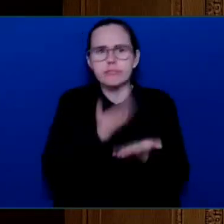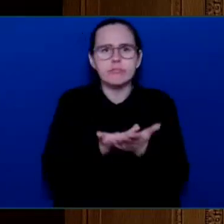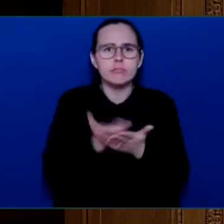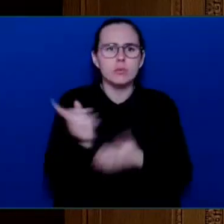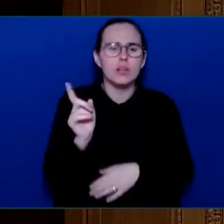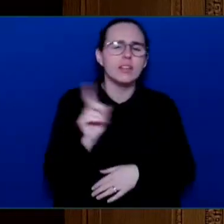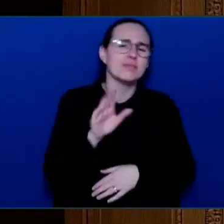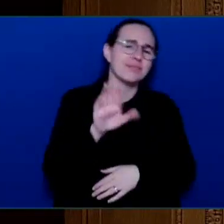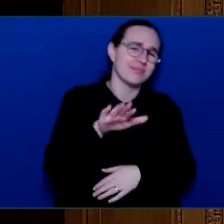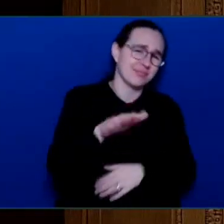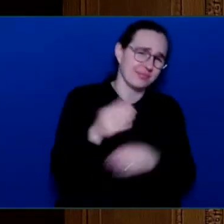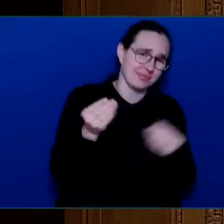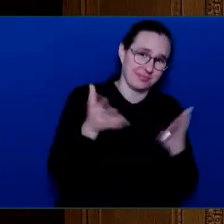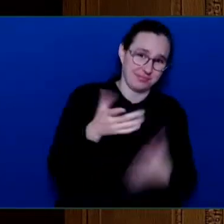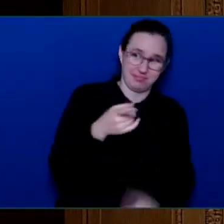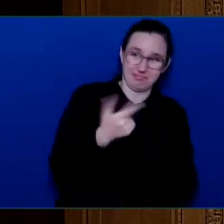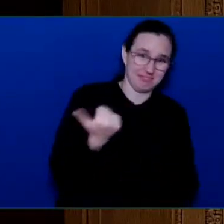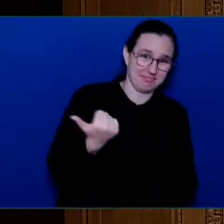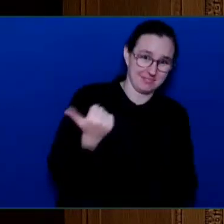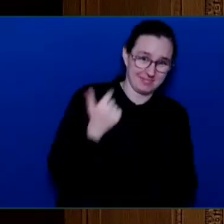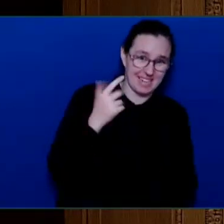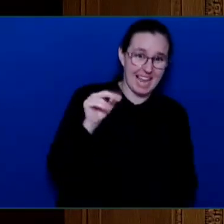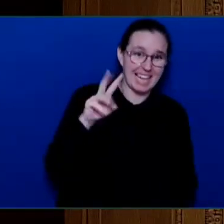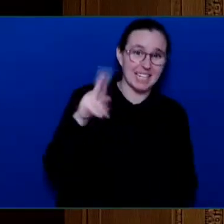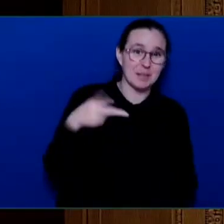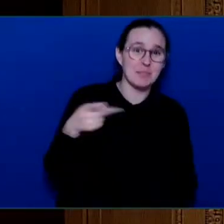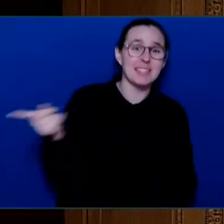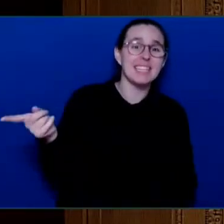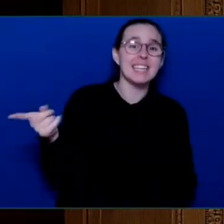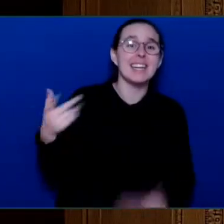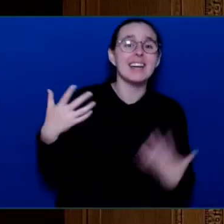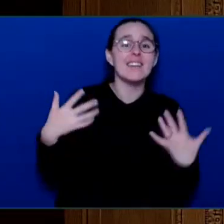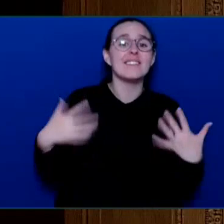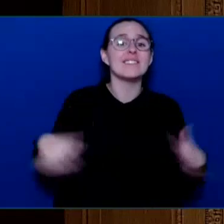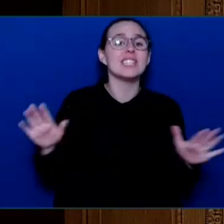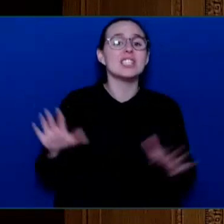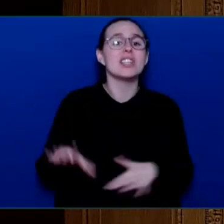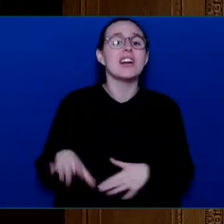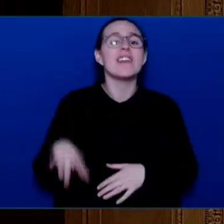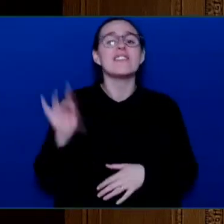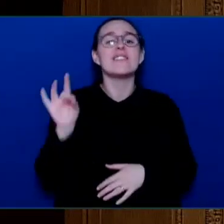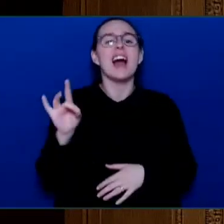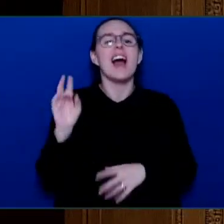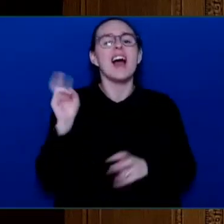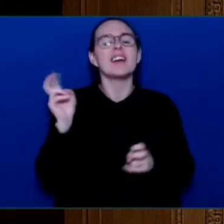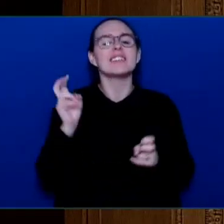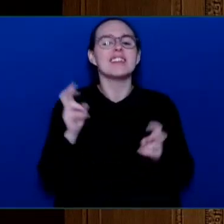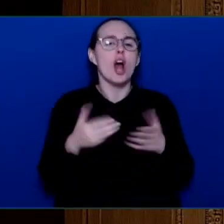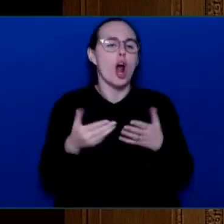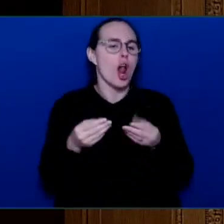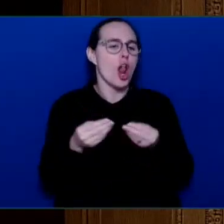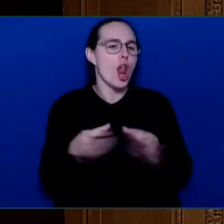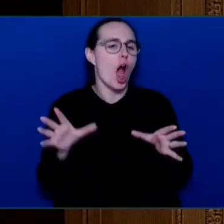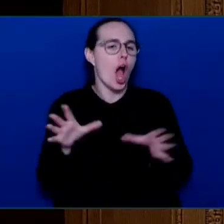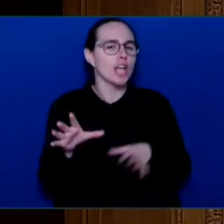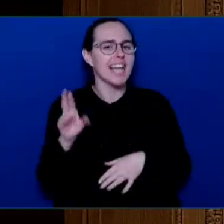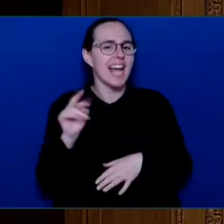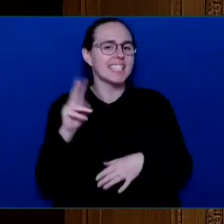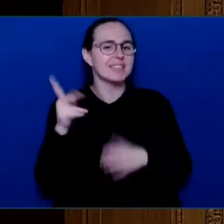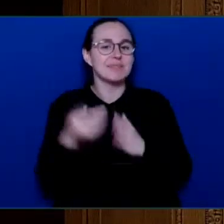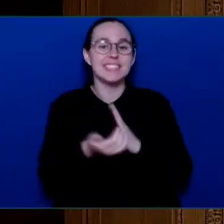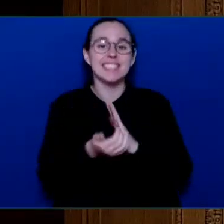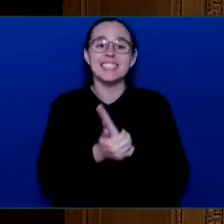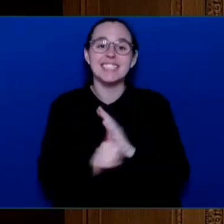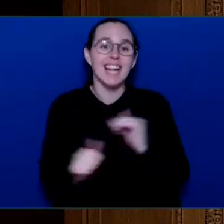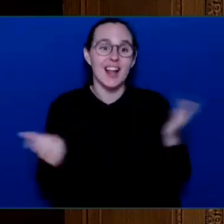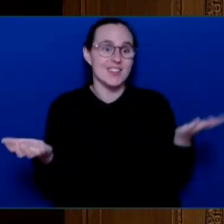has rediscovered the lost NDP art of injecting optimism into economic forecasts when they don't like what the